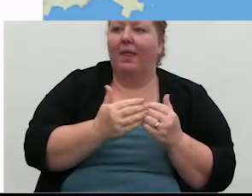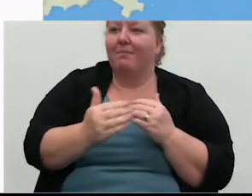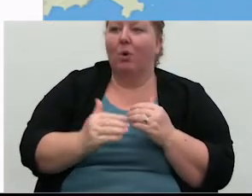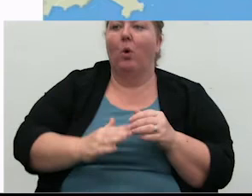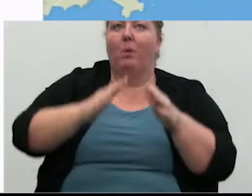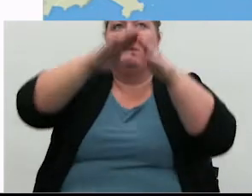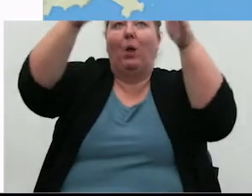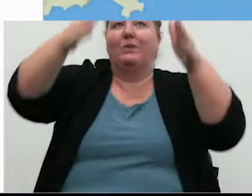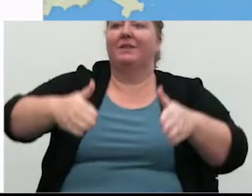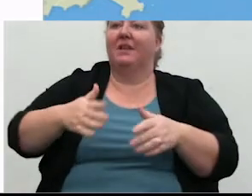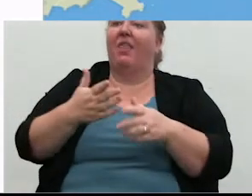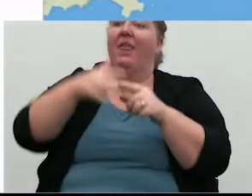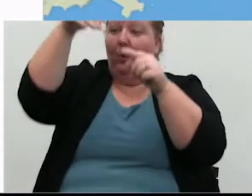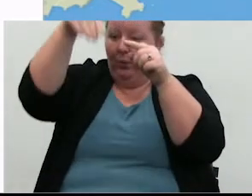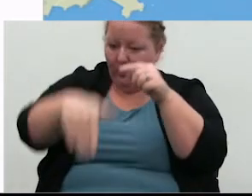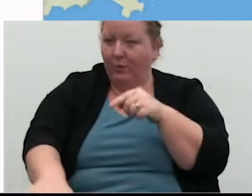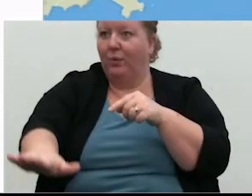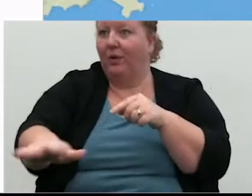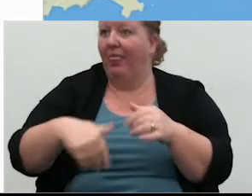and downhill at the end, back end.